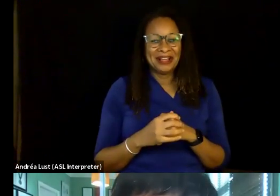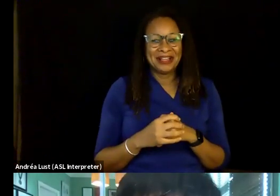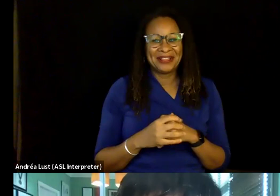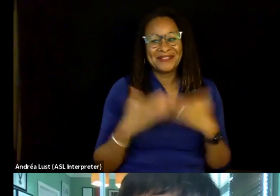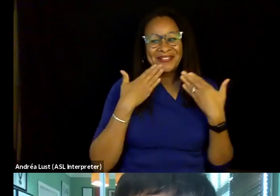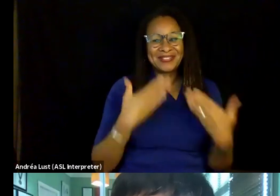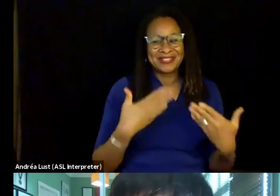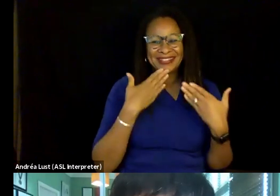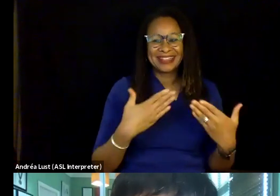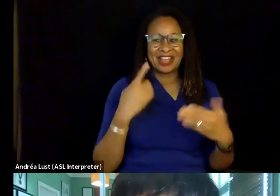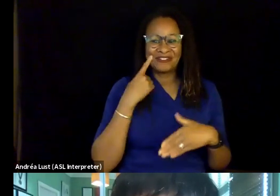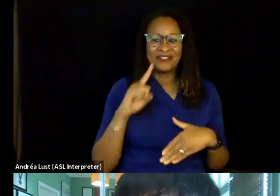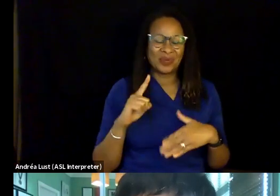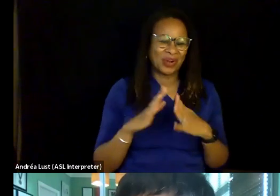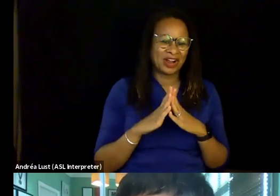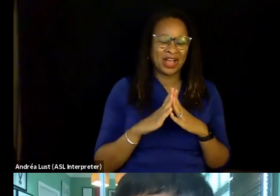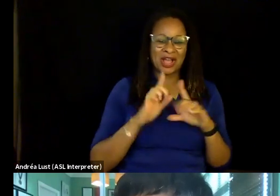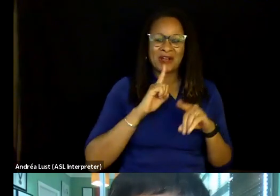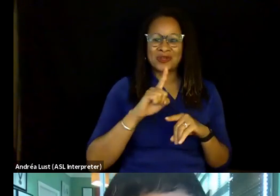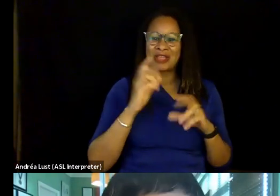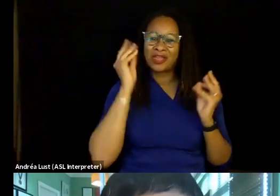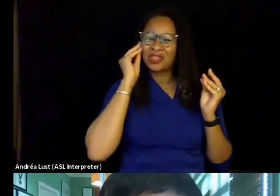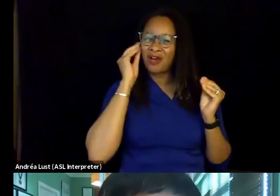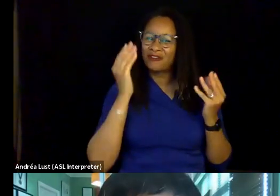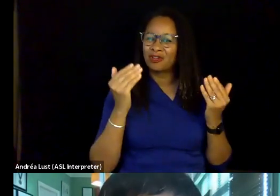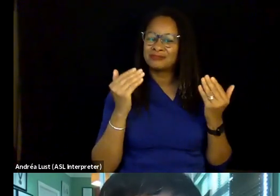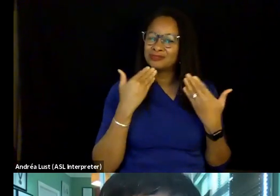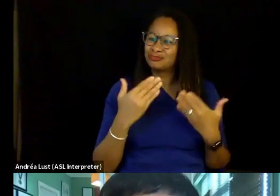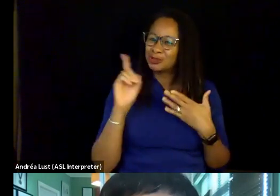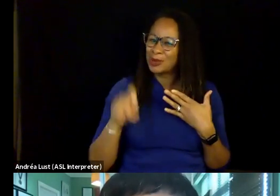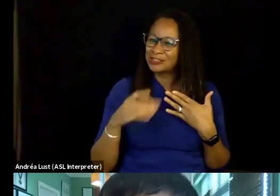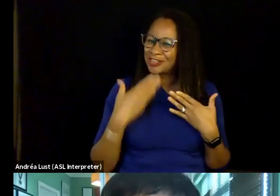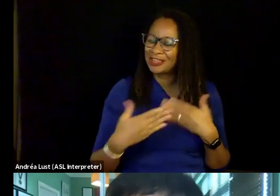thank you. Thank you for such a great, thoughtful question.